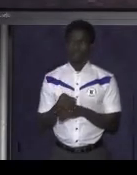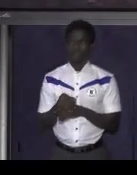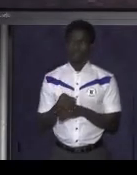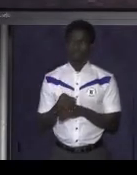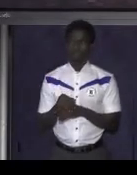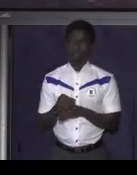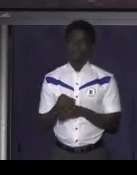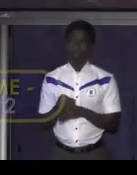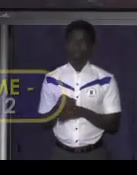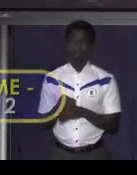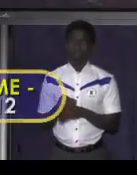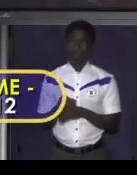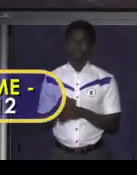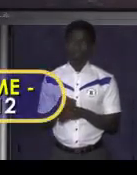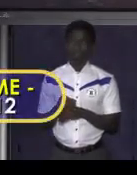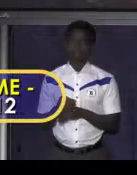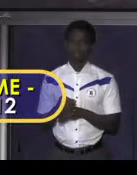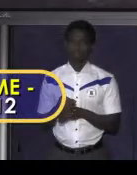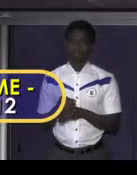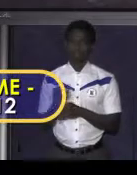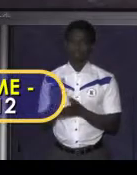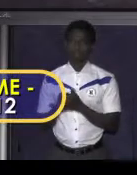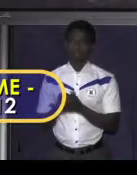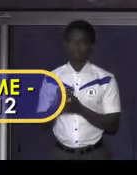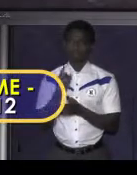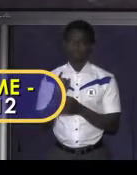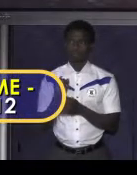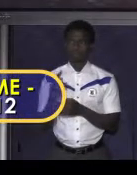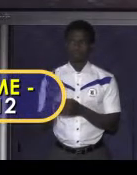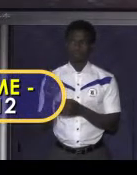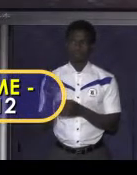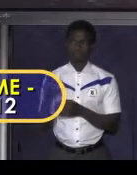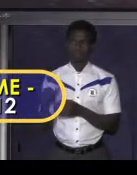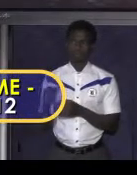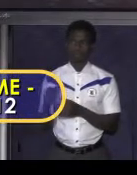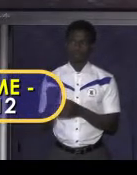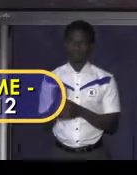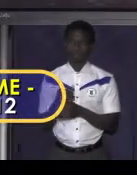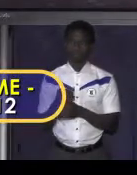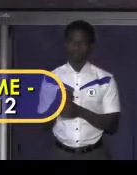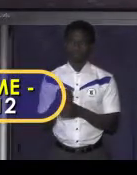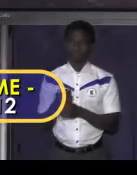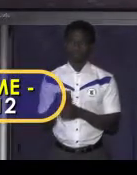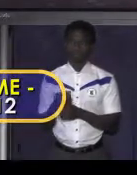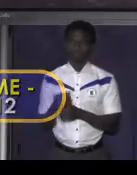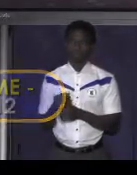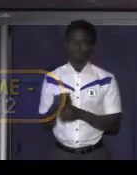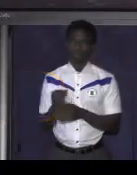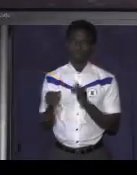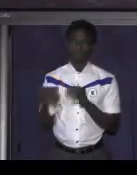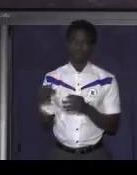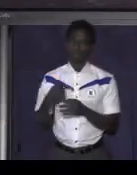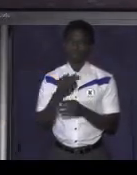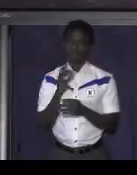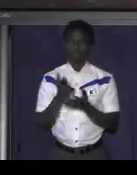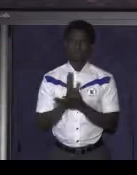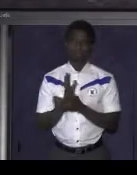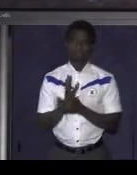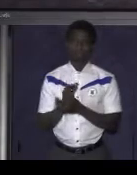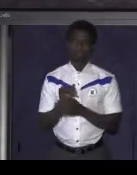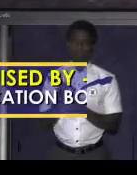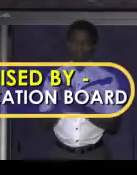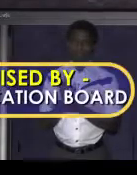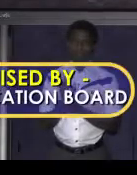Which number will I multiply by itself to give 100? That, of course, my friend, is 10. So let's see if we are correct. Well, I